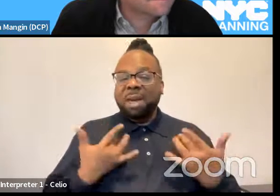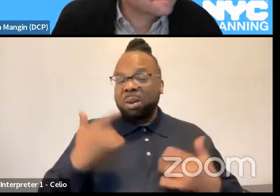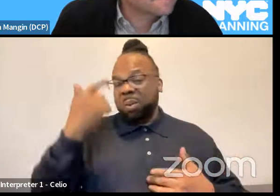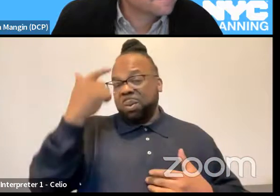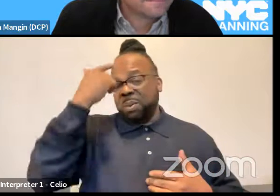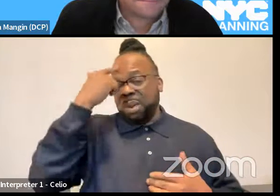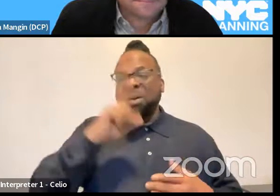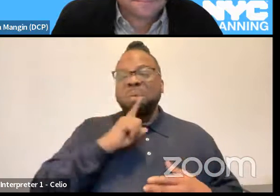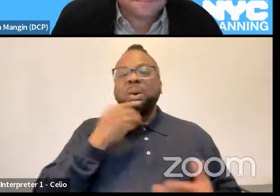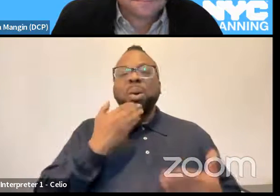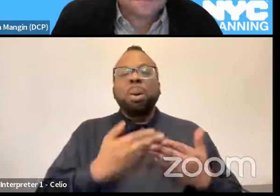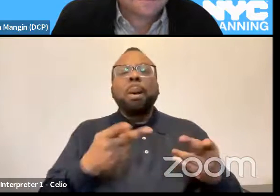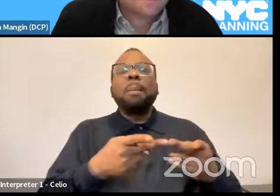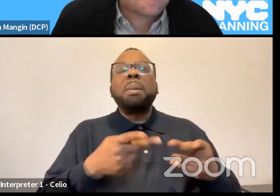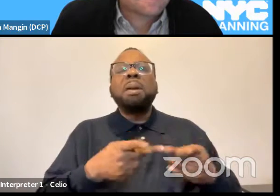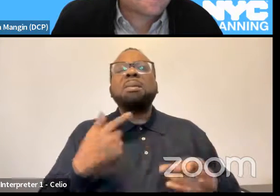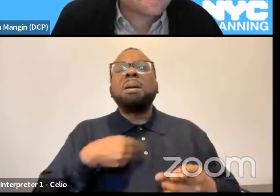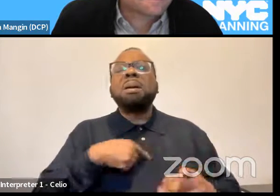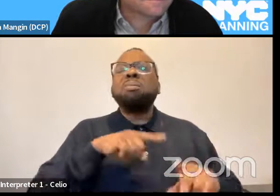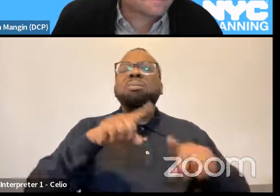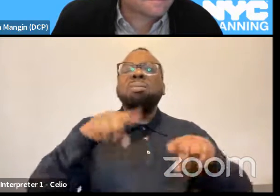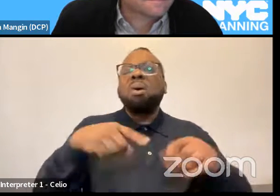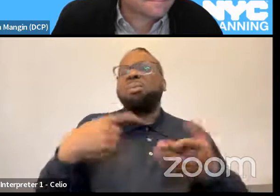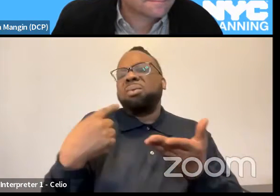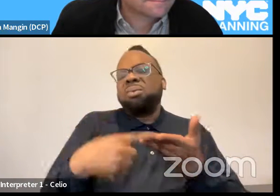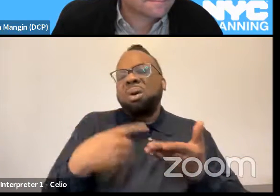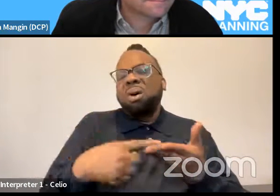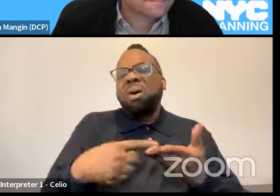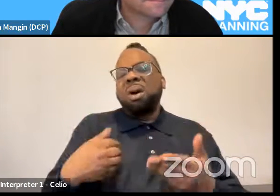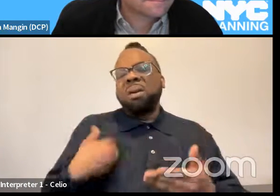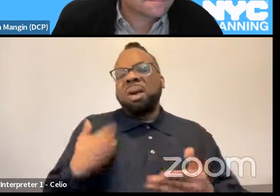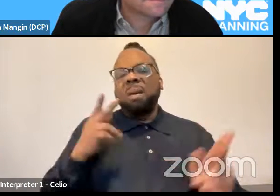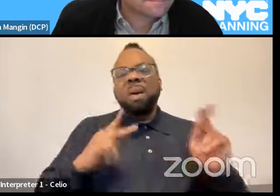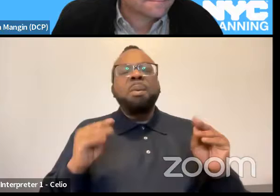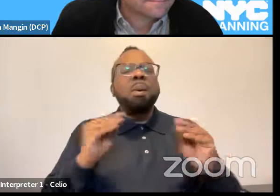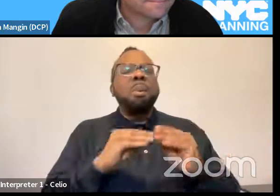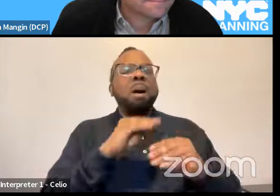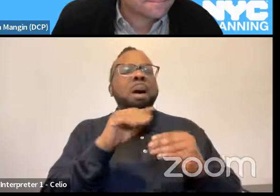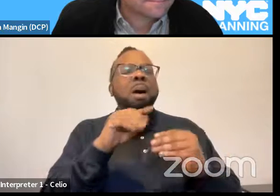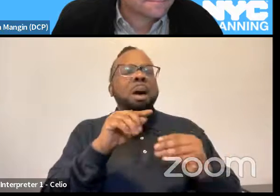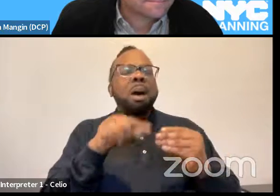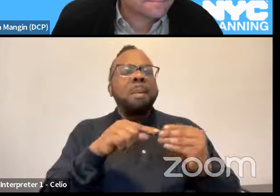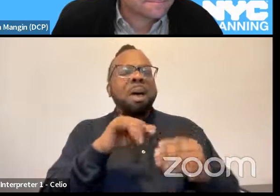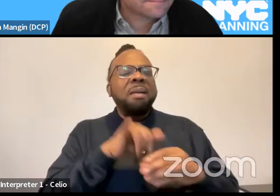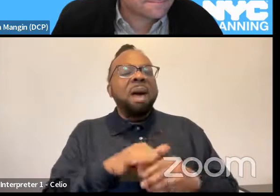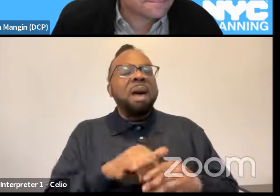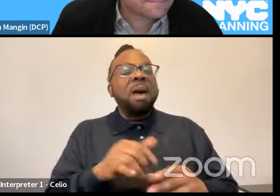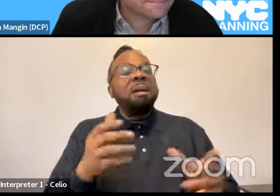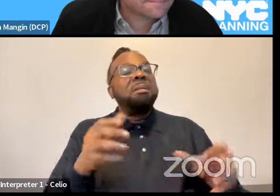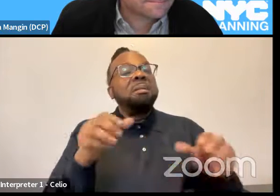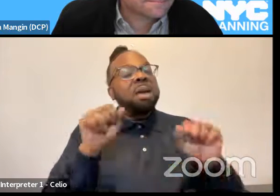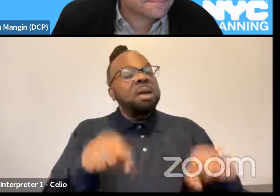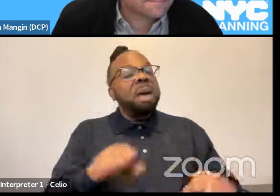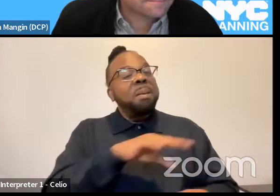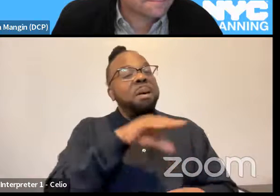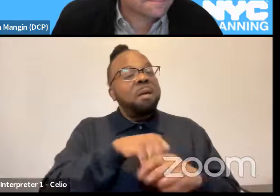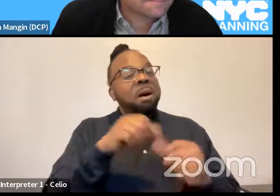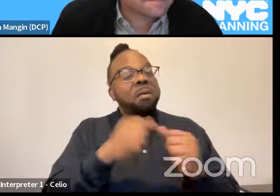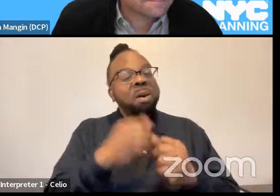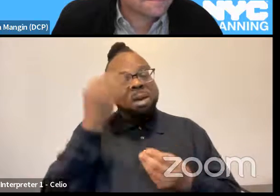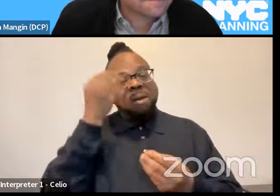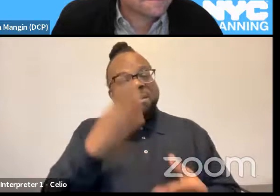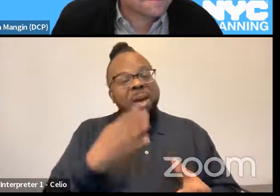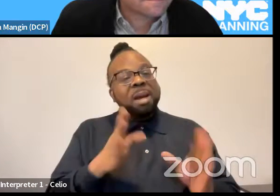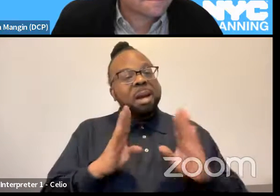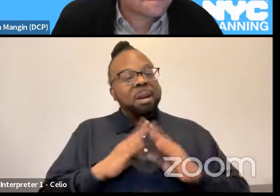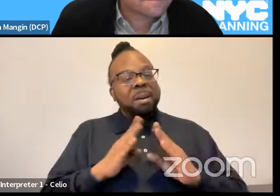really a great place for us to be able to talk to youth more about this and get them to even participate in these info sessions,